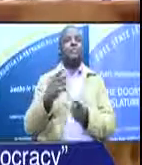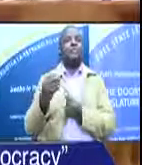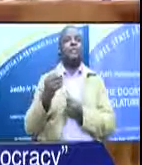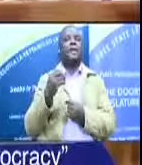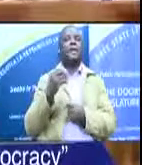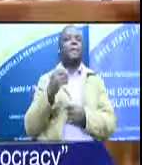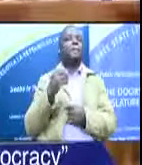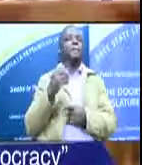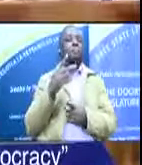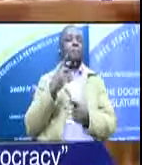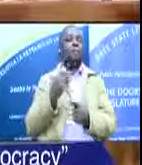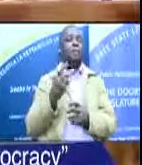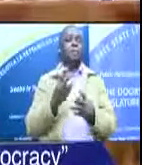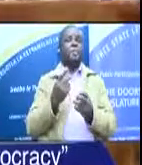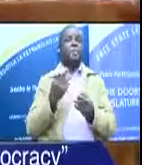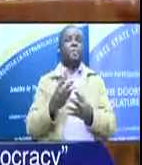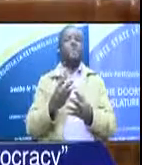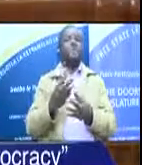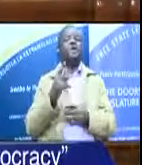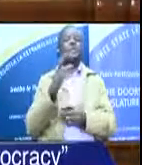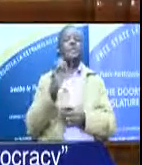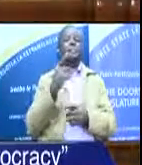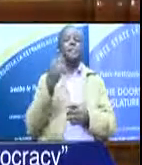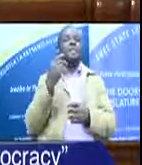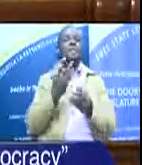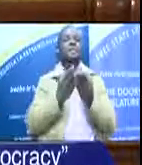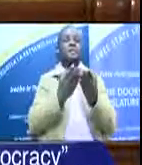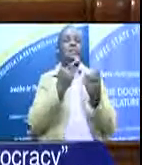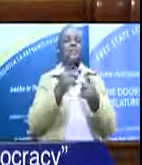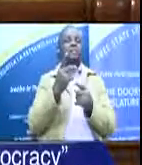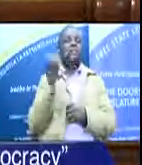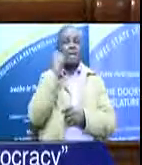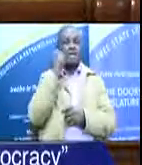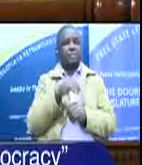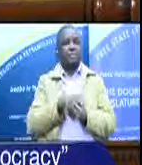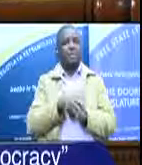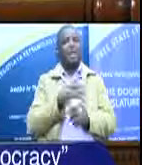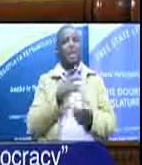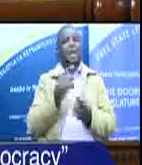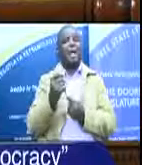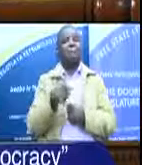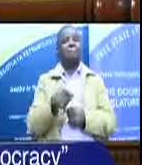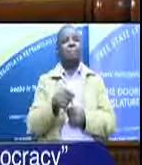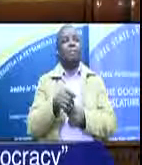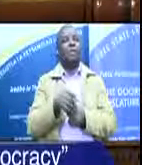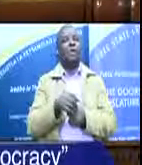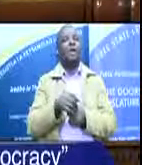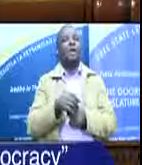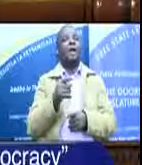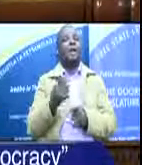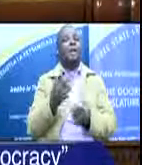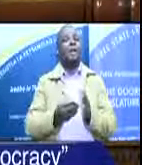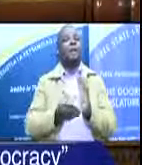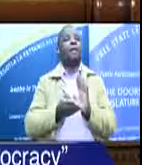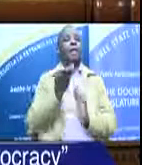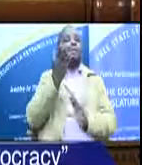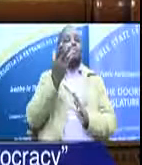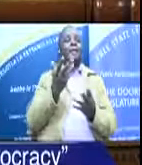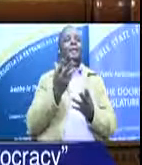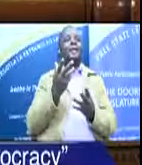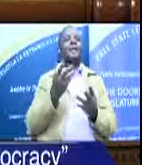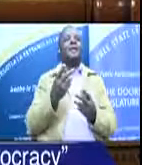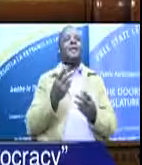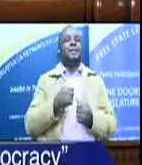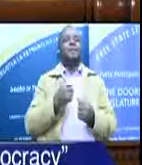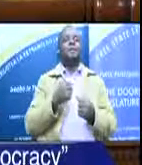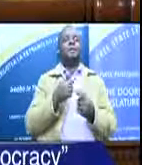an overwhelming demand for orthopedic services, which is heightened by the inadequate availability